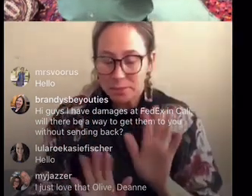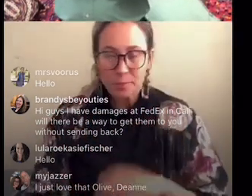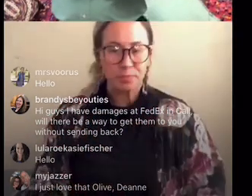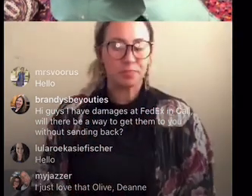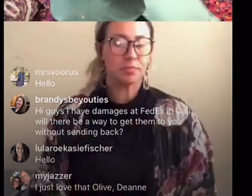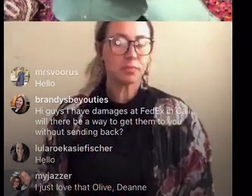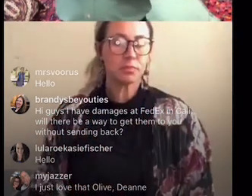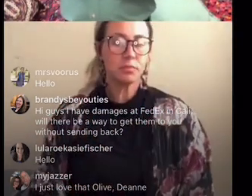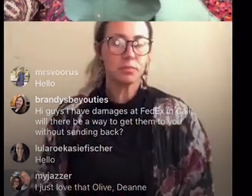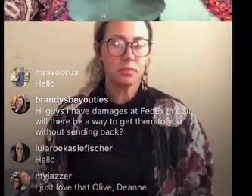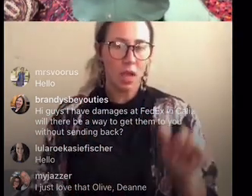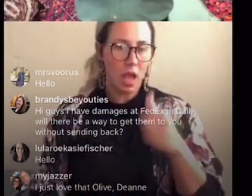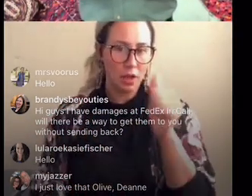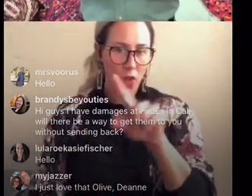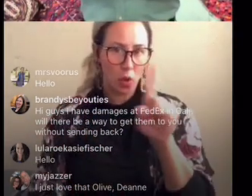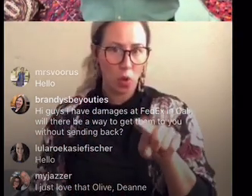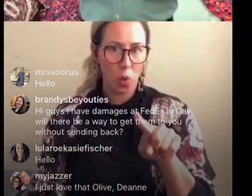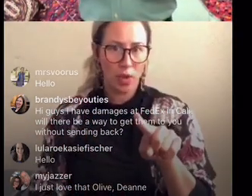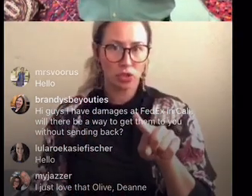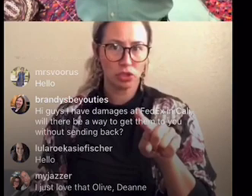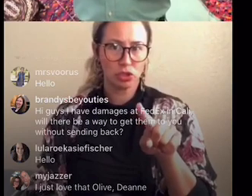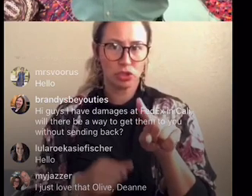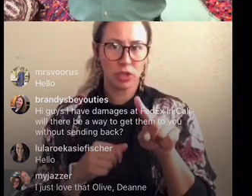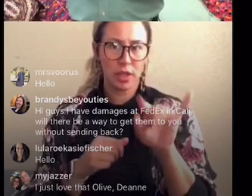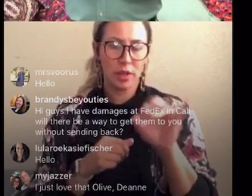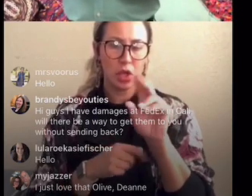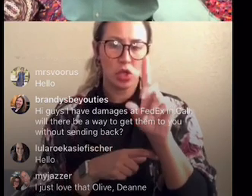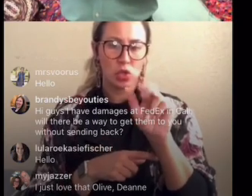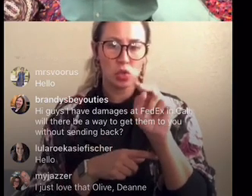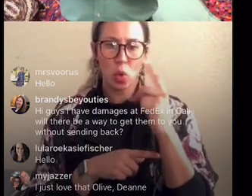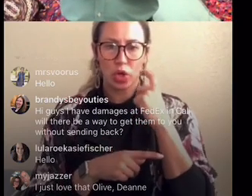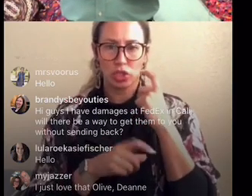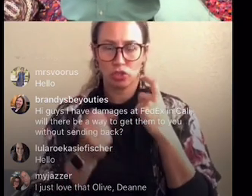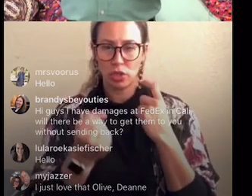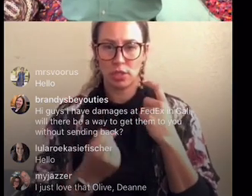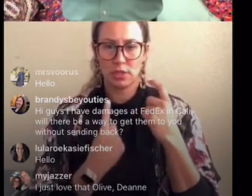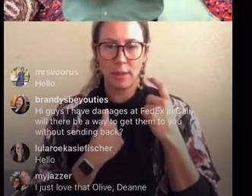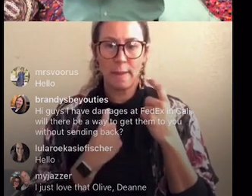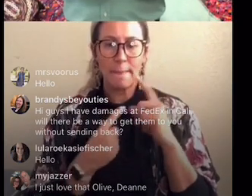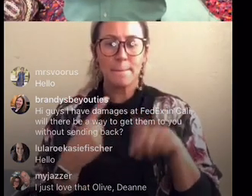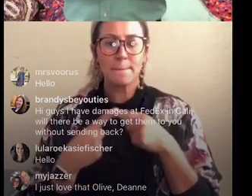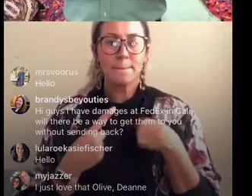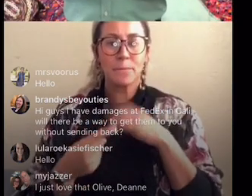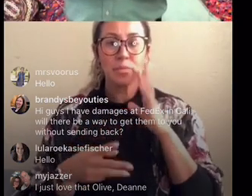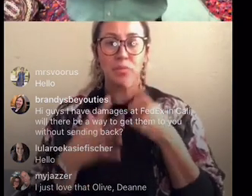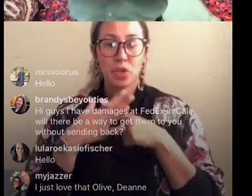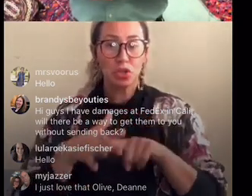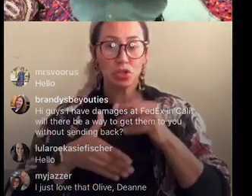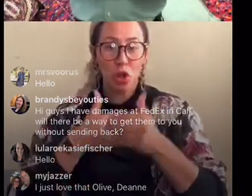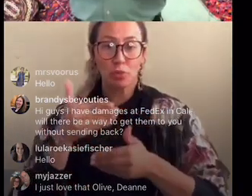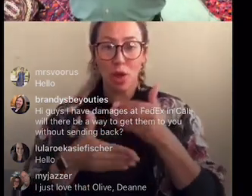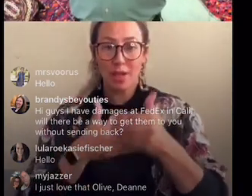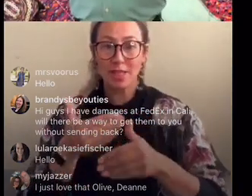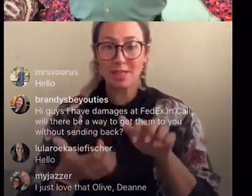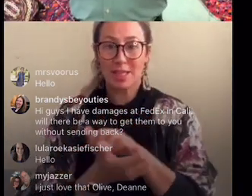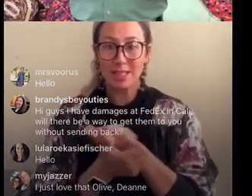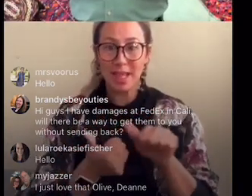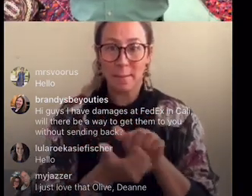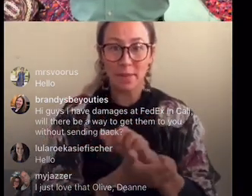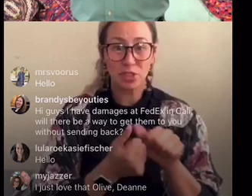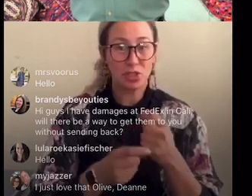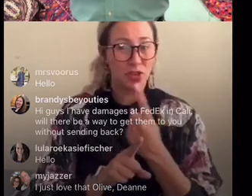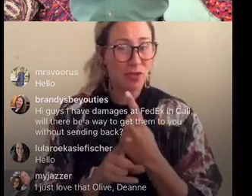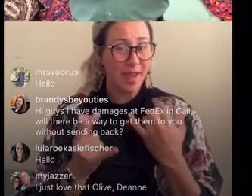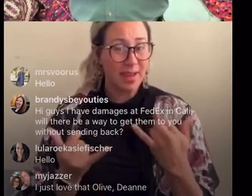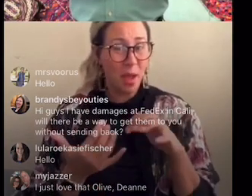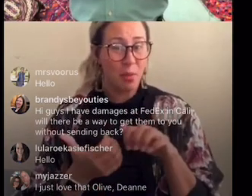another question that Jordan just hit me with is, when are we going to start processing damages? Right now,